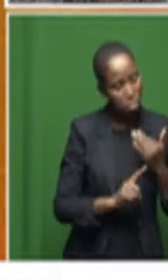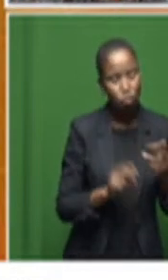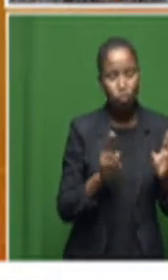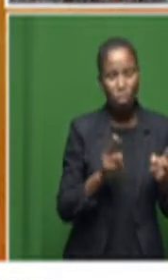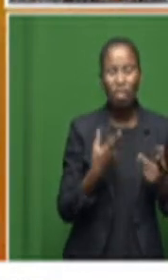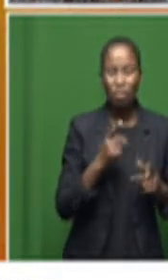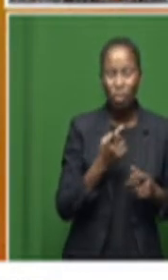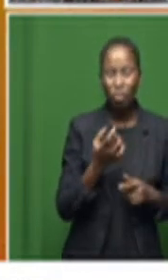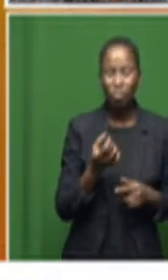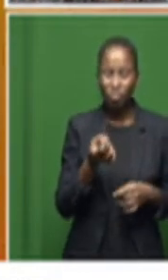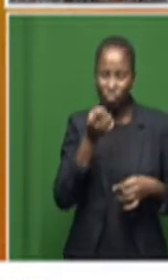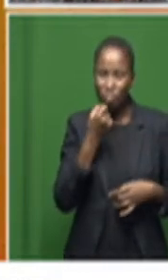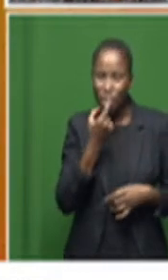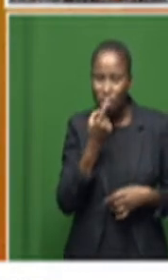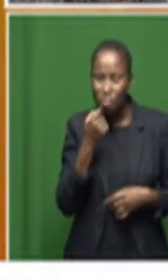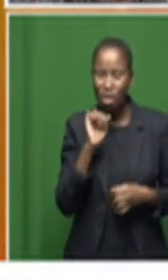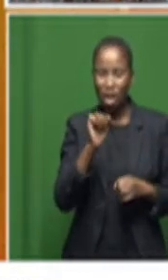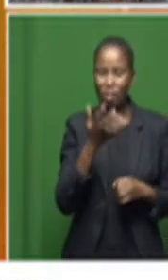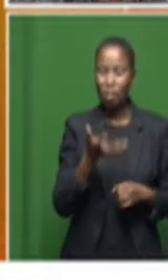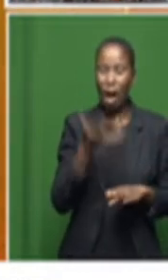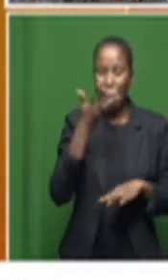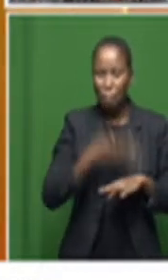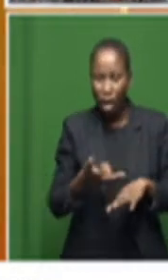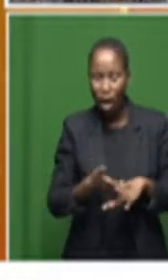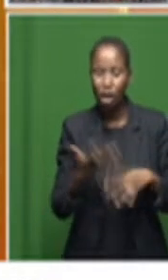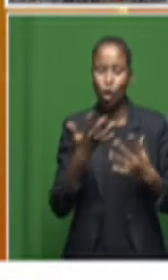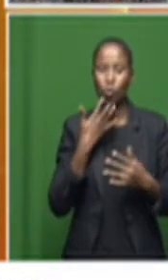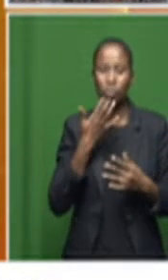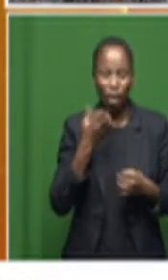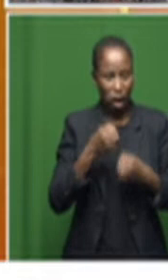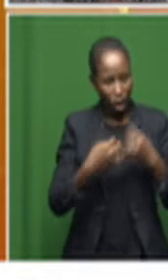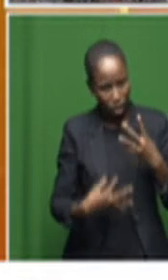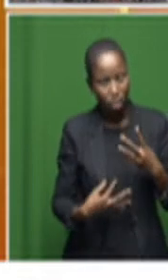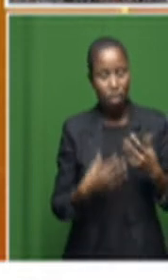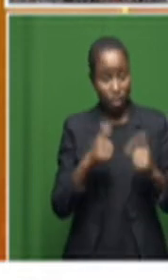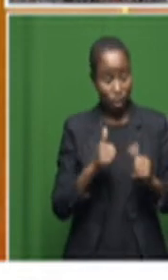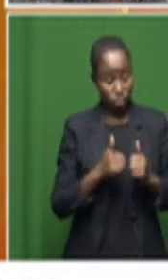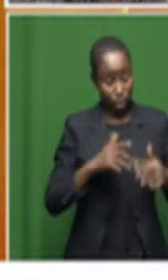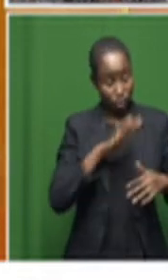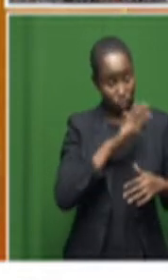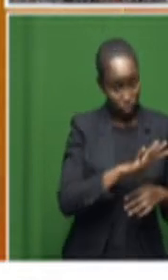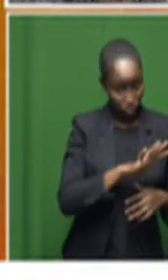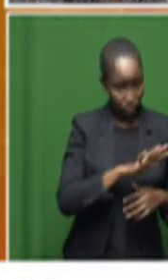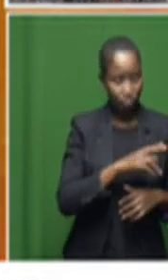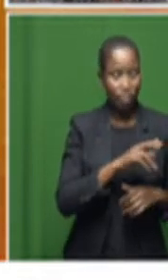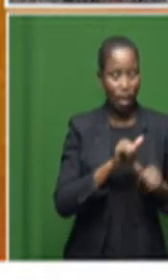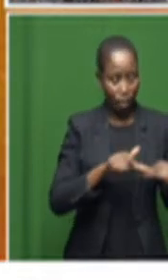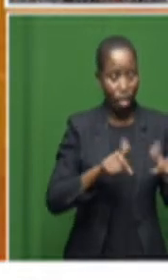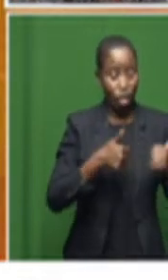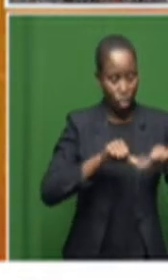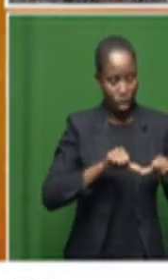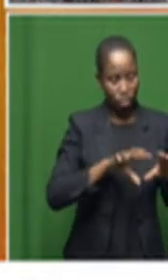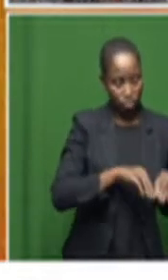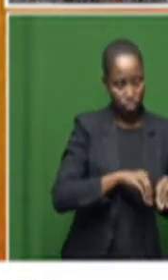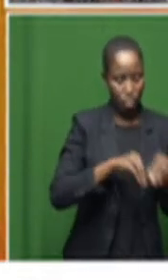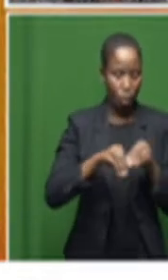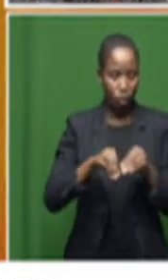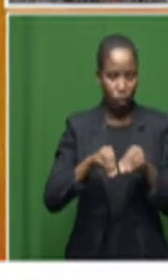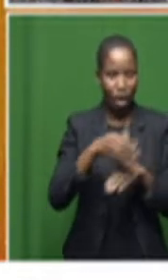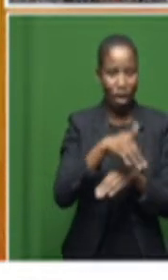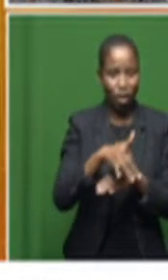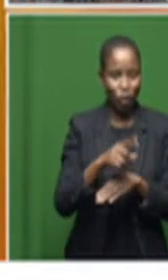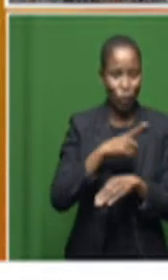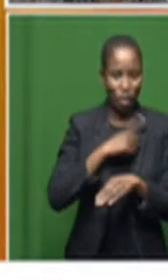for chronic meds and things like that. So we started at that level, and then we moved out. Also, as we were